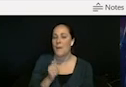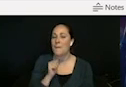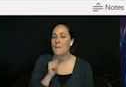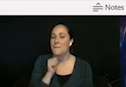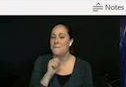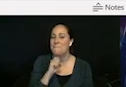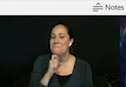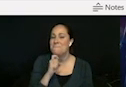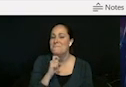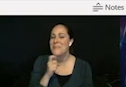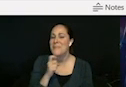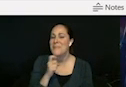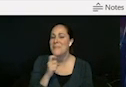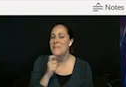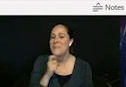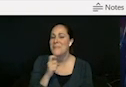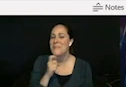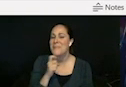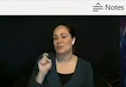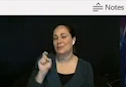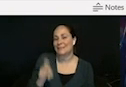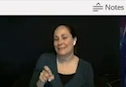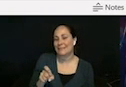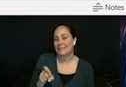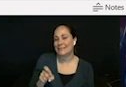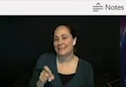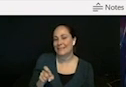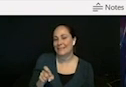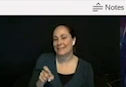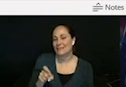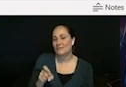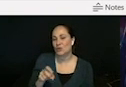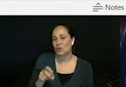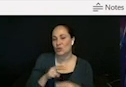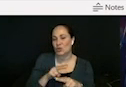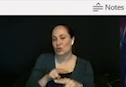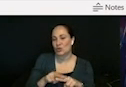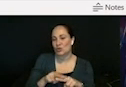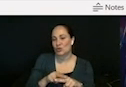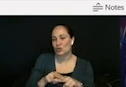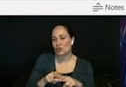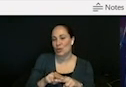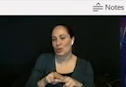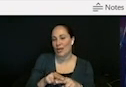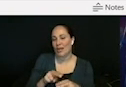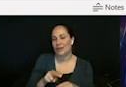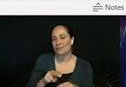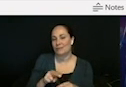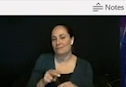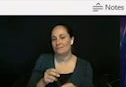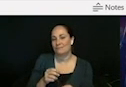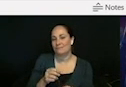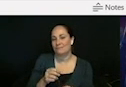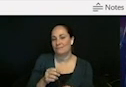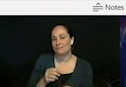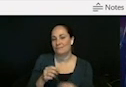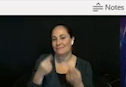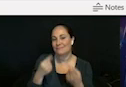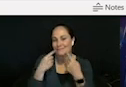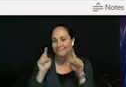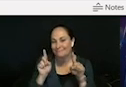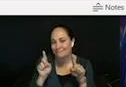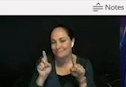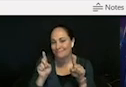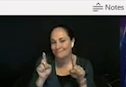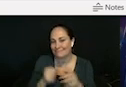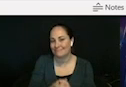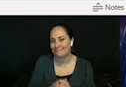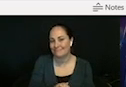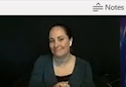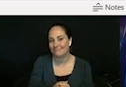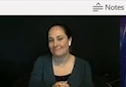for this train to work? Sure. Copper is one great idea. Steel will